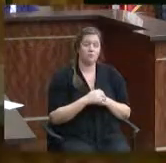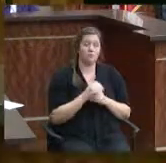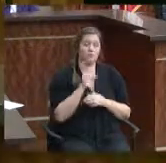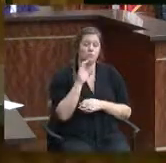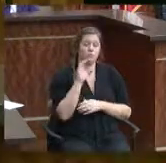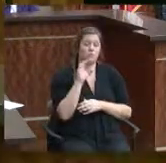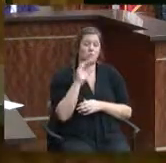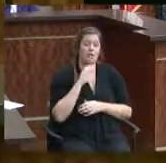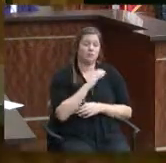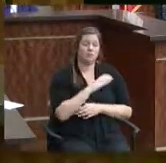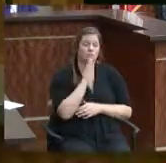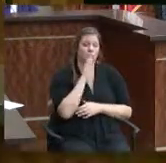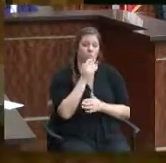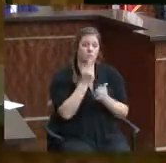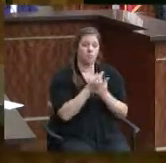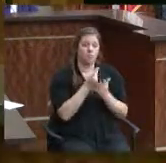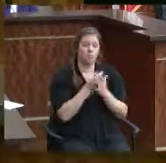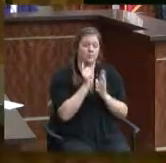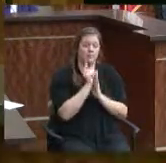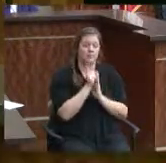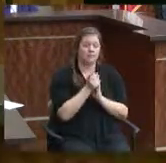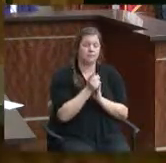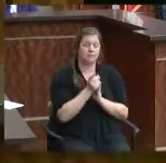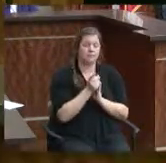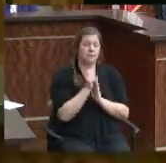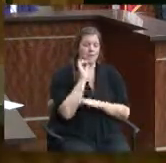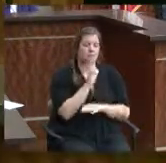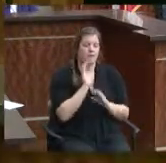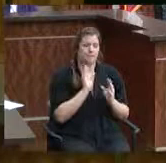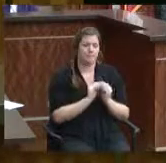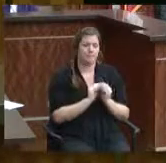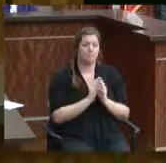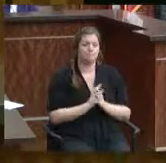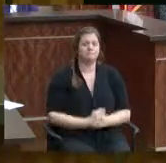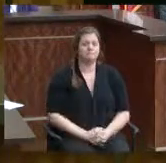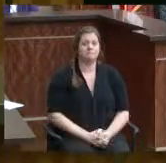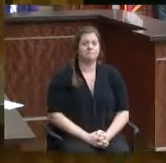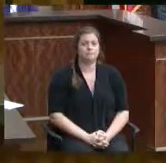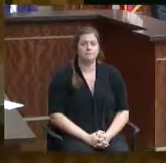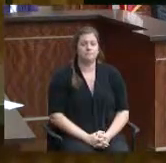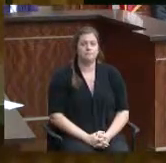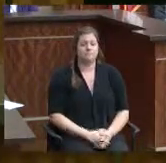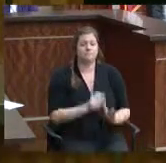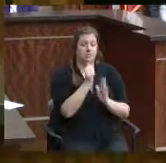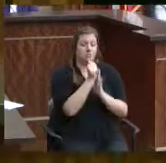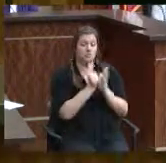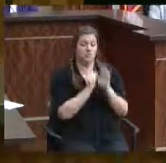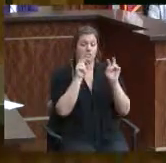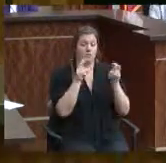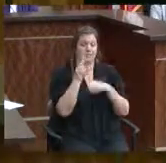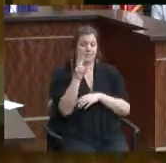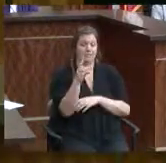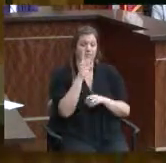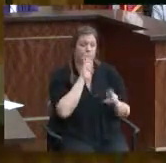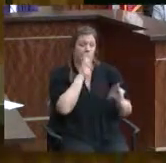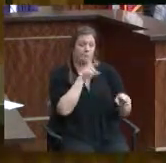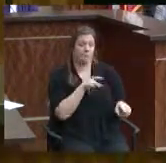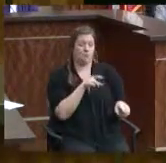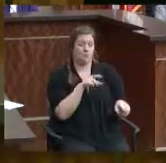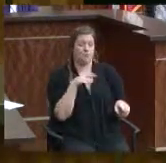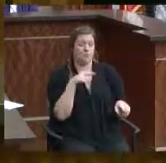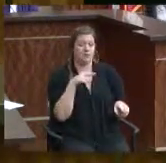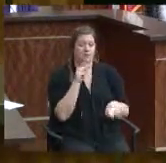Council will approve the minutes at that meeting. Agenda item 6 is the report of the Mayor and